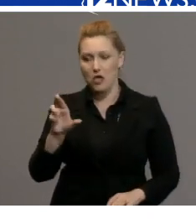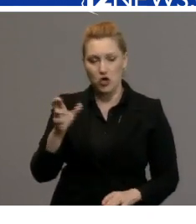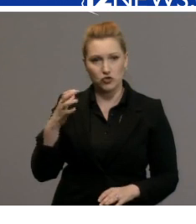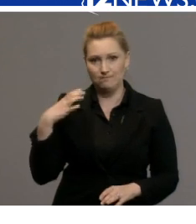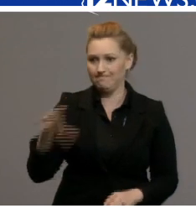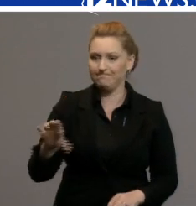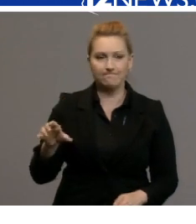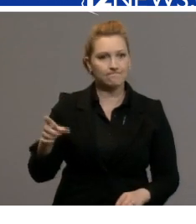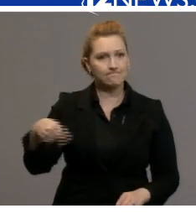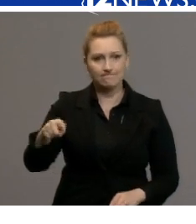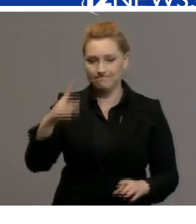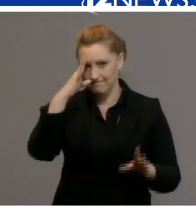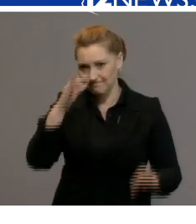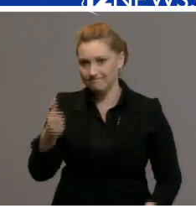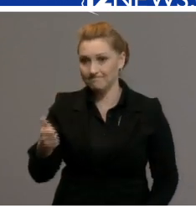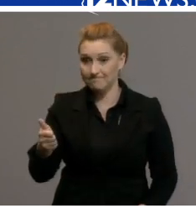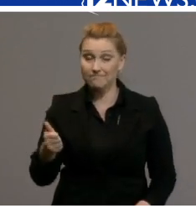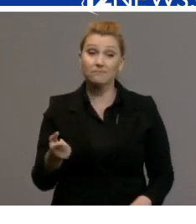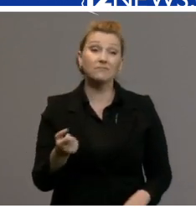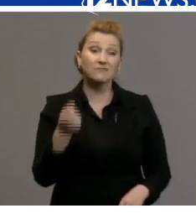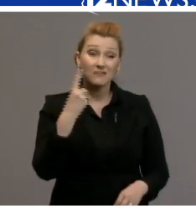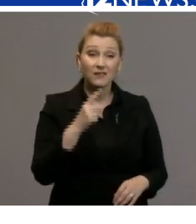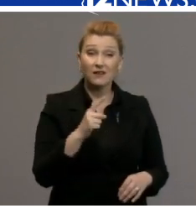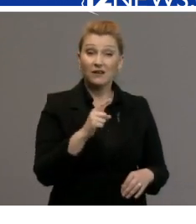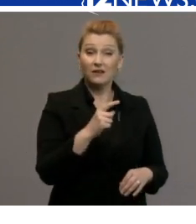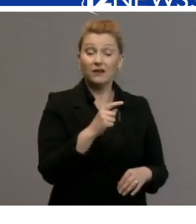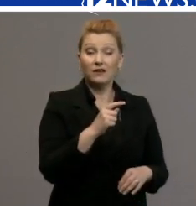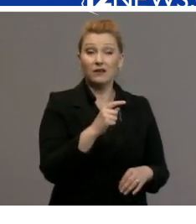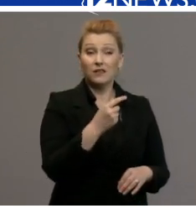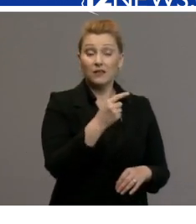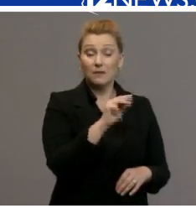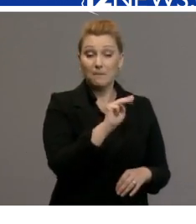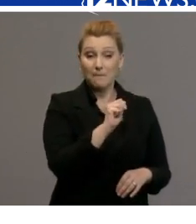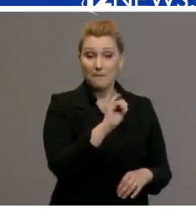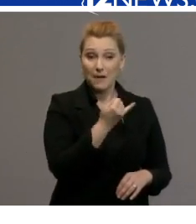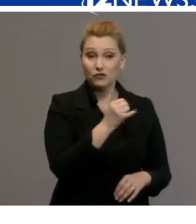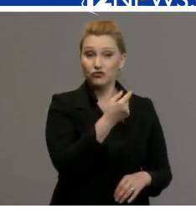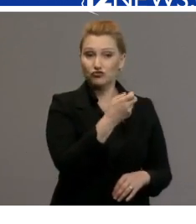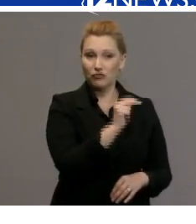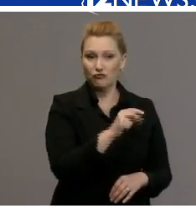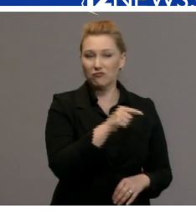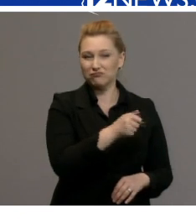with local municipality to fast-track FEMA reimbursements for